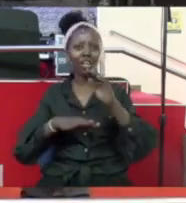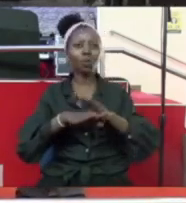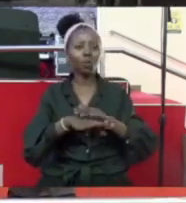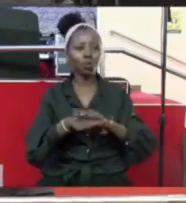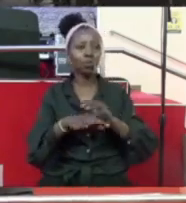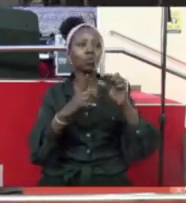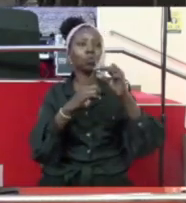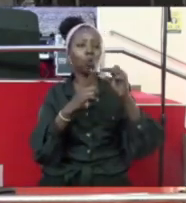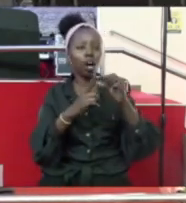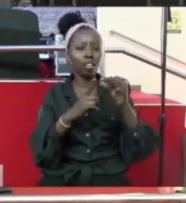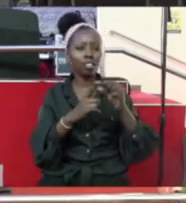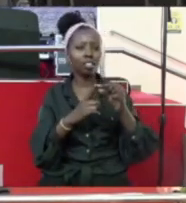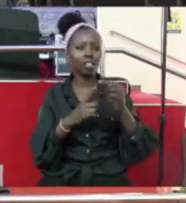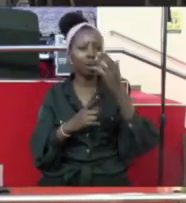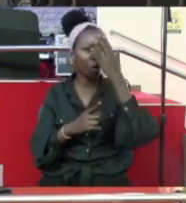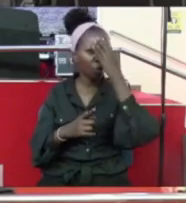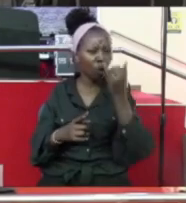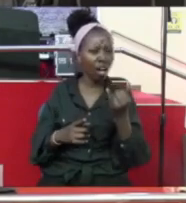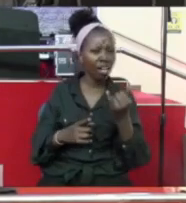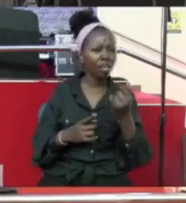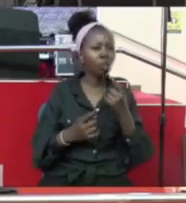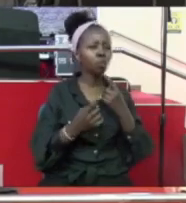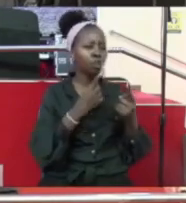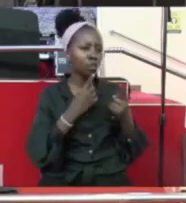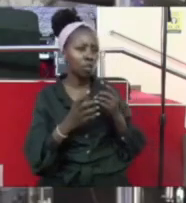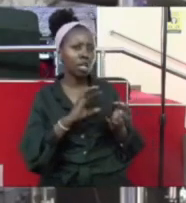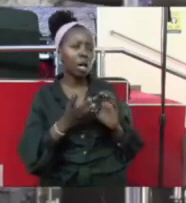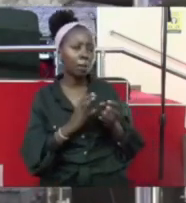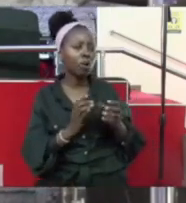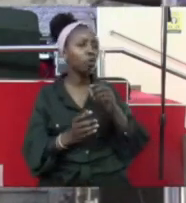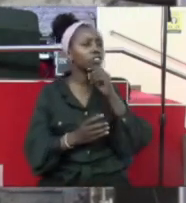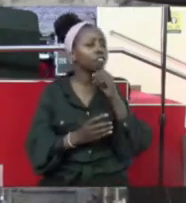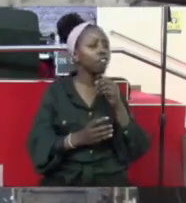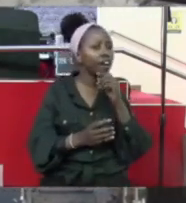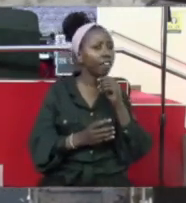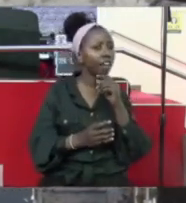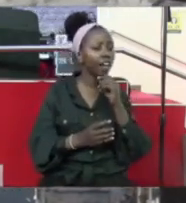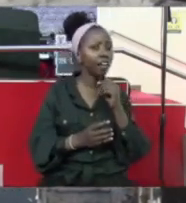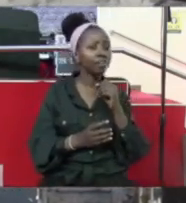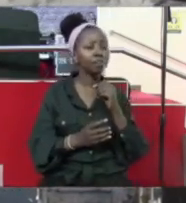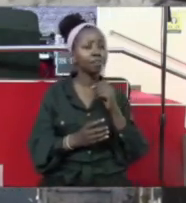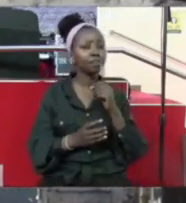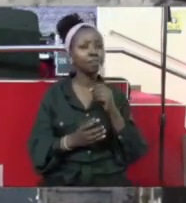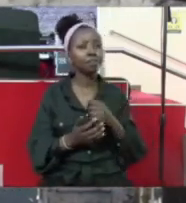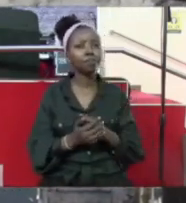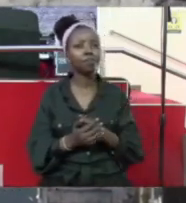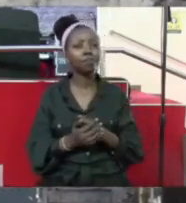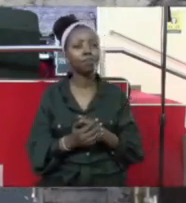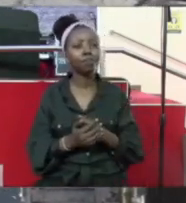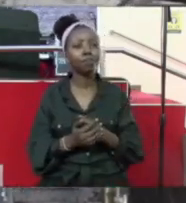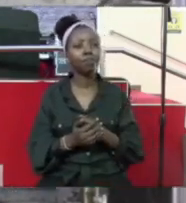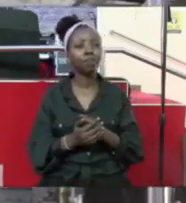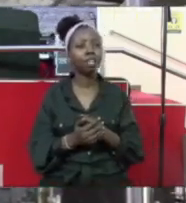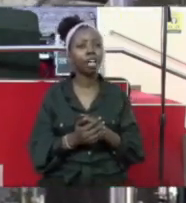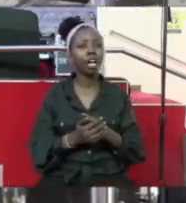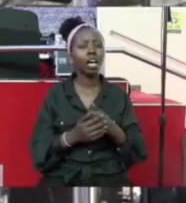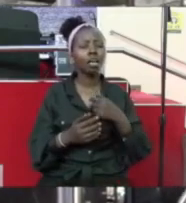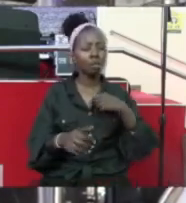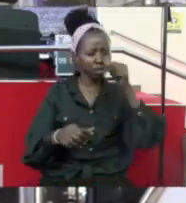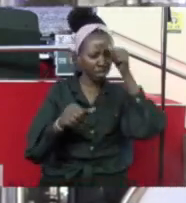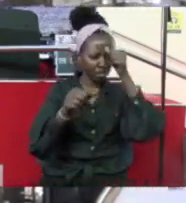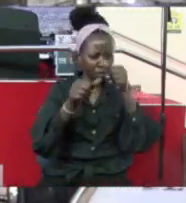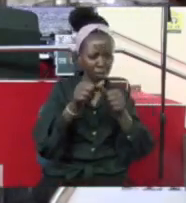toka moja kwa mwingine. Because we are talking about the person we knew. Kwa sababu tulikuwa tunanena kuhusu mtu ambaye tulimjua. And me, I remember